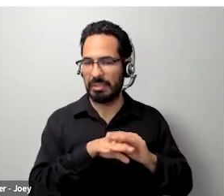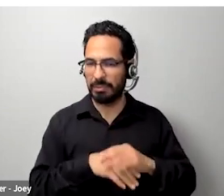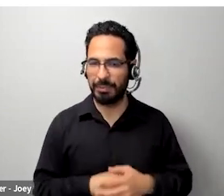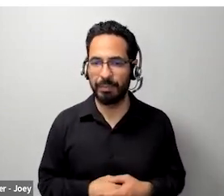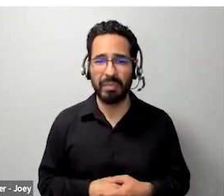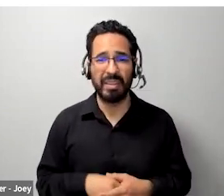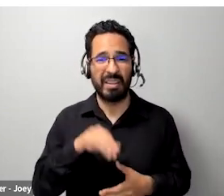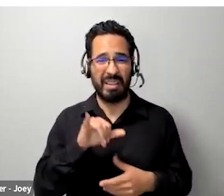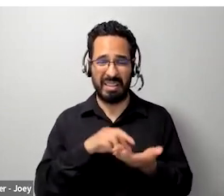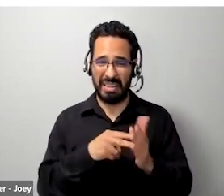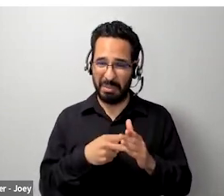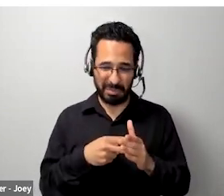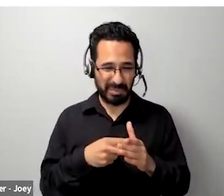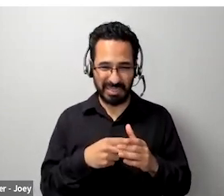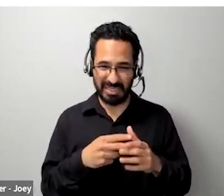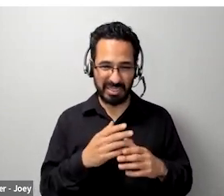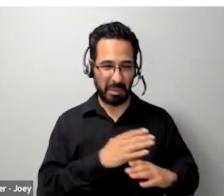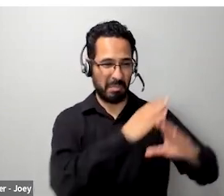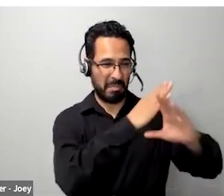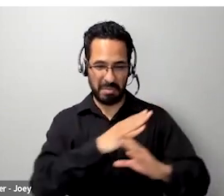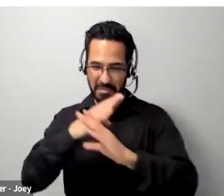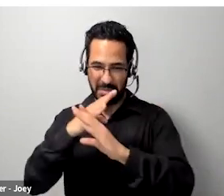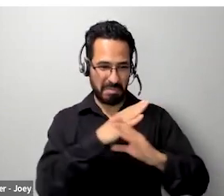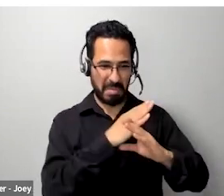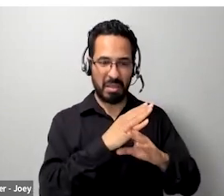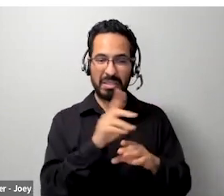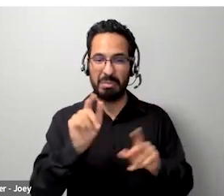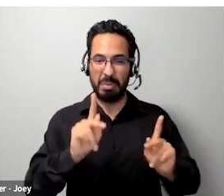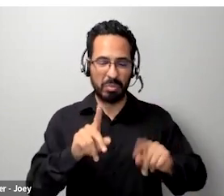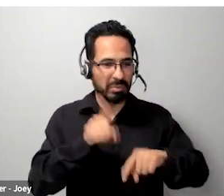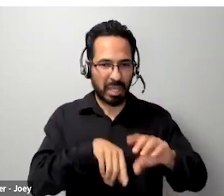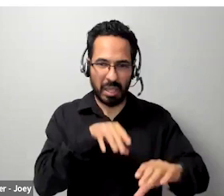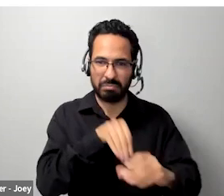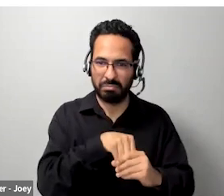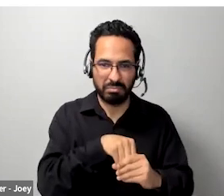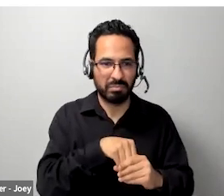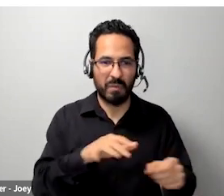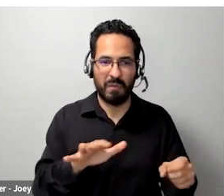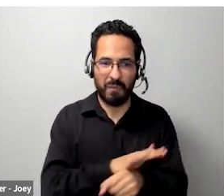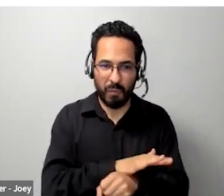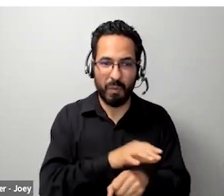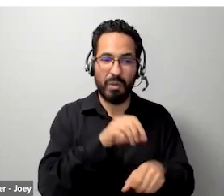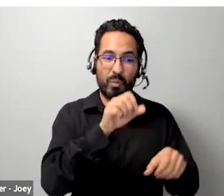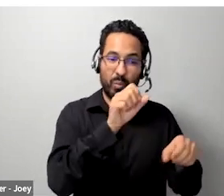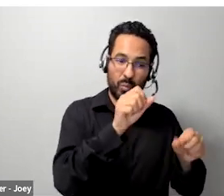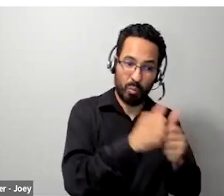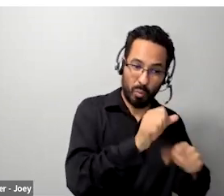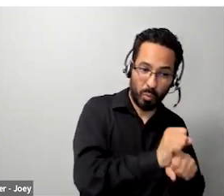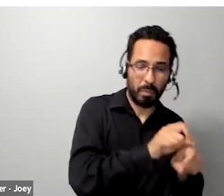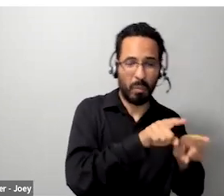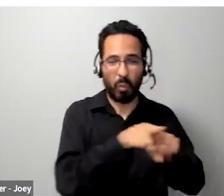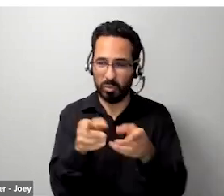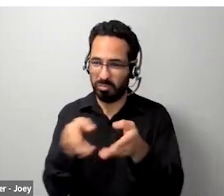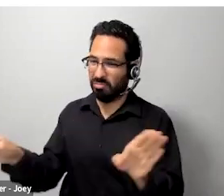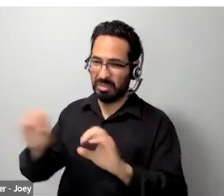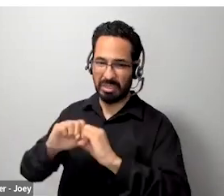This creates unnecessary barriers that prevent disabled people from fully participating in the workforce and broader society. Digital